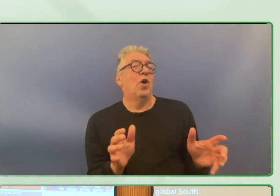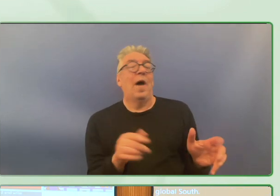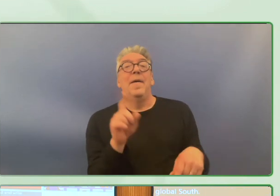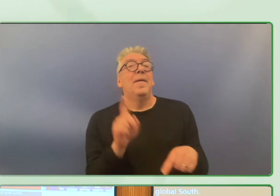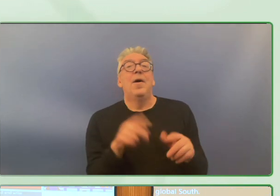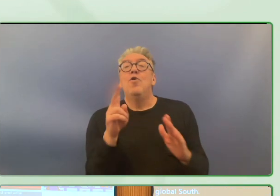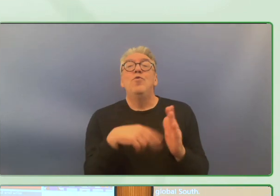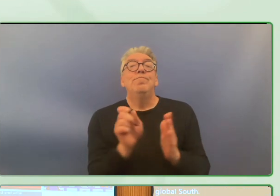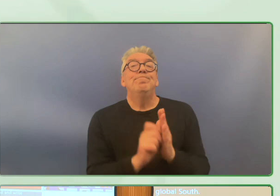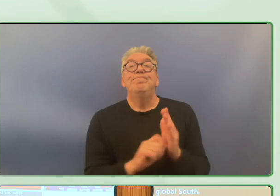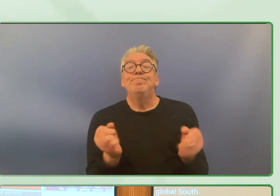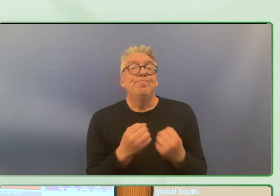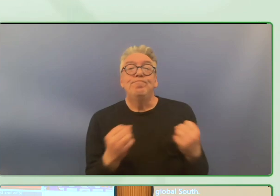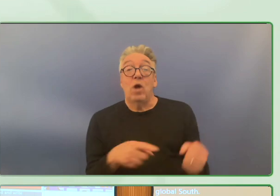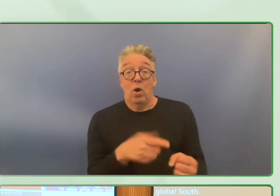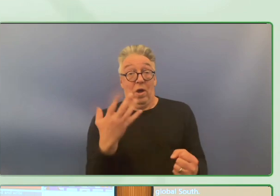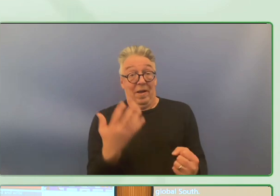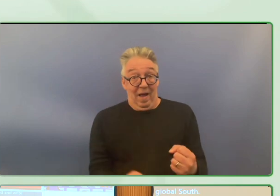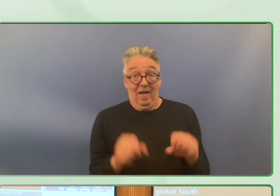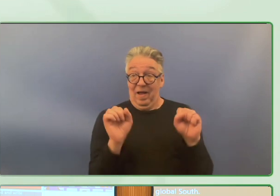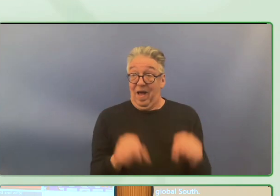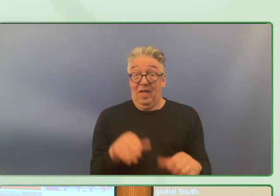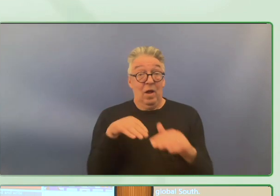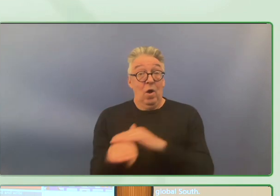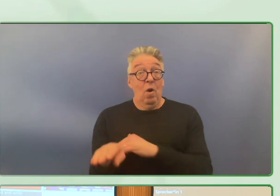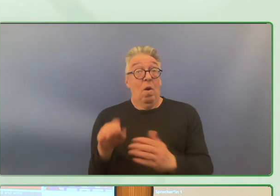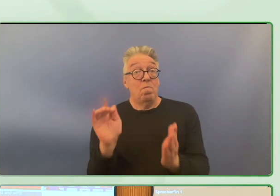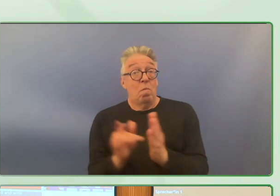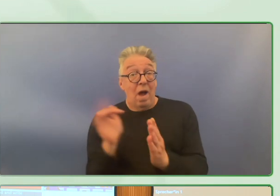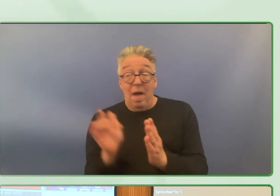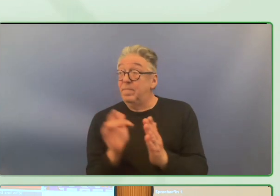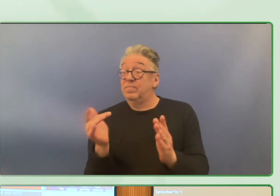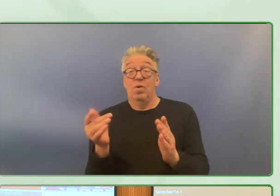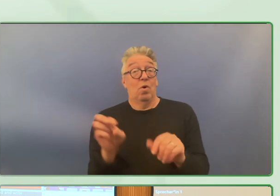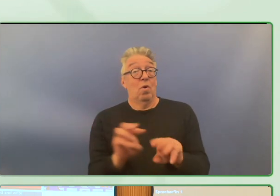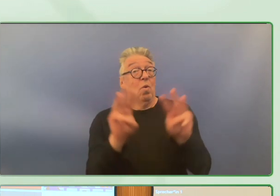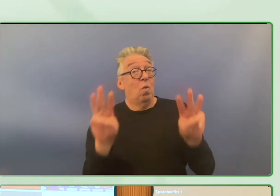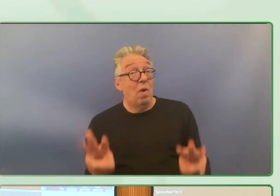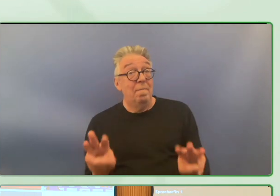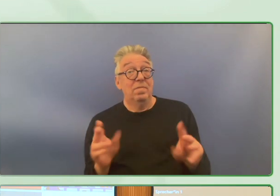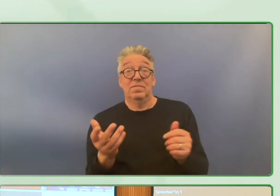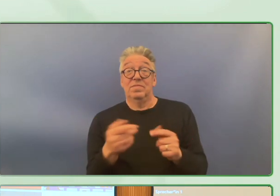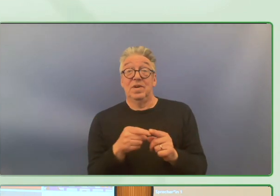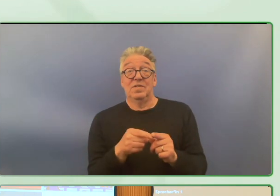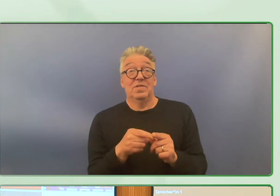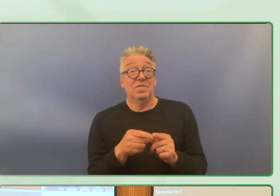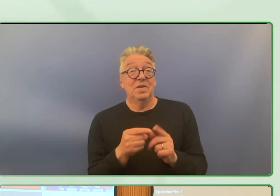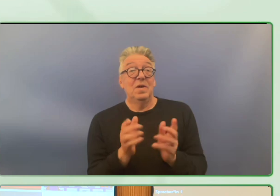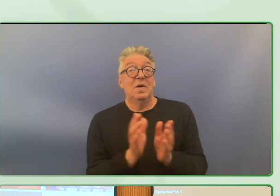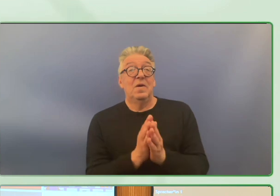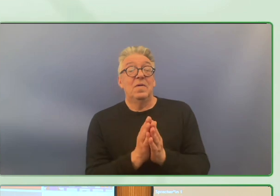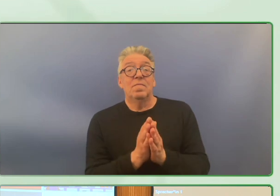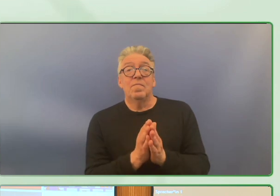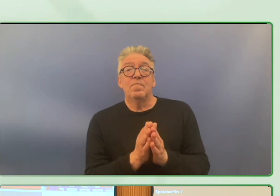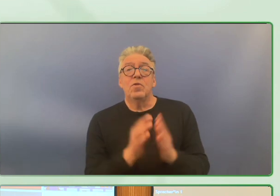access to websites, mobile application, and many other written content, such as watching